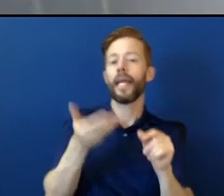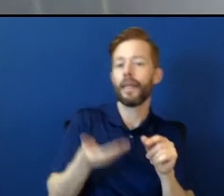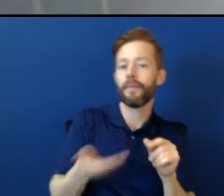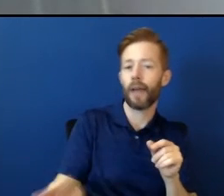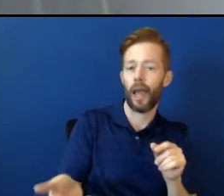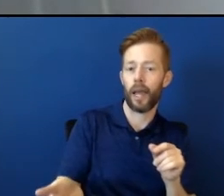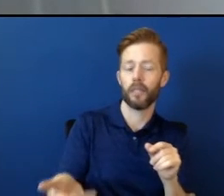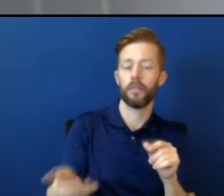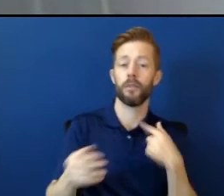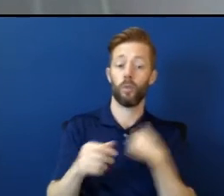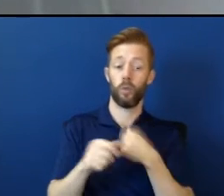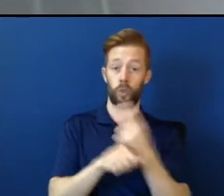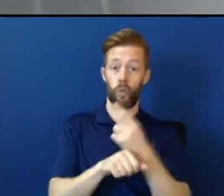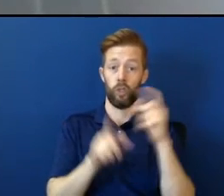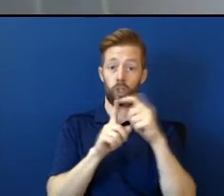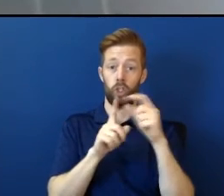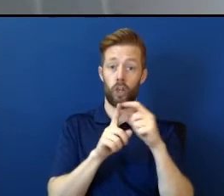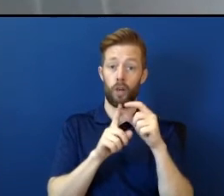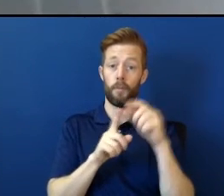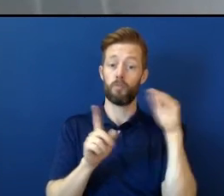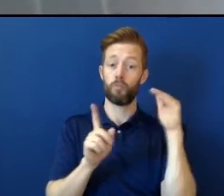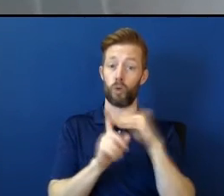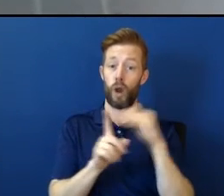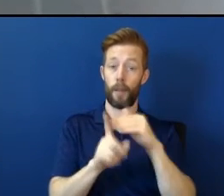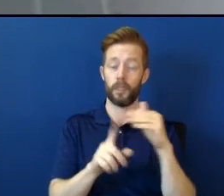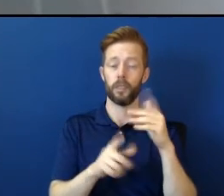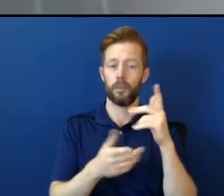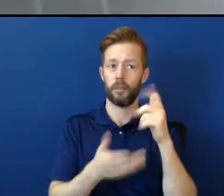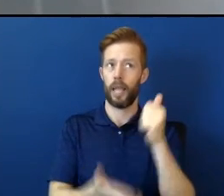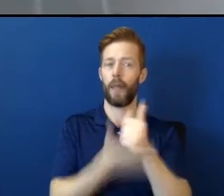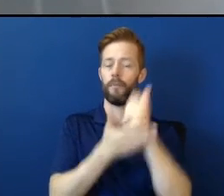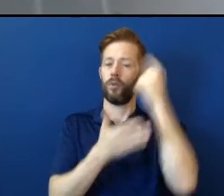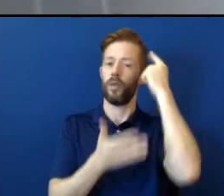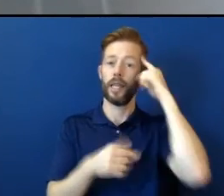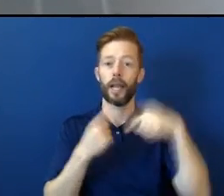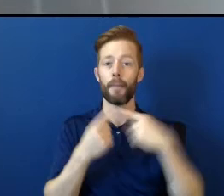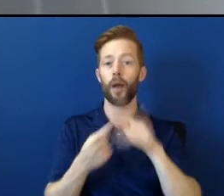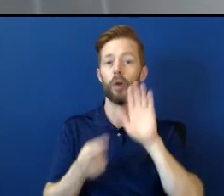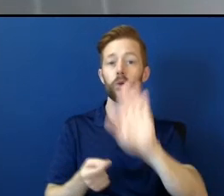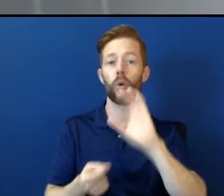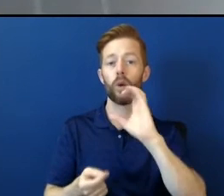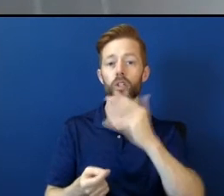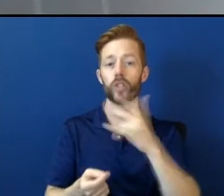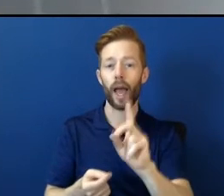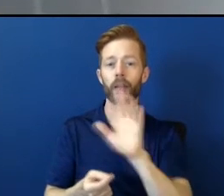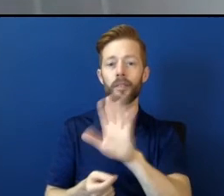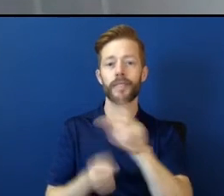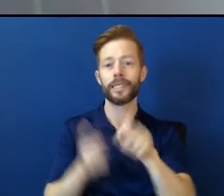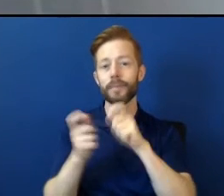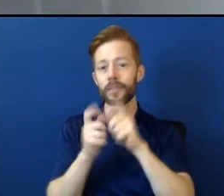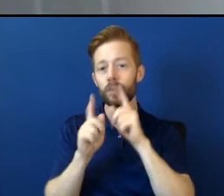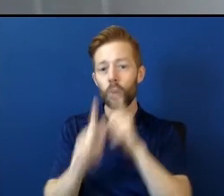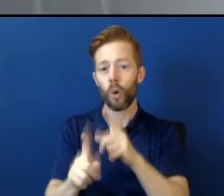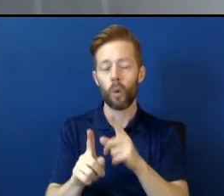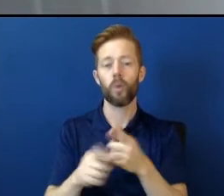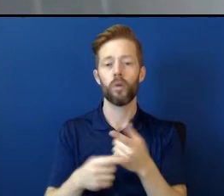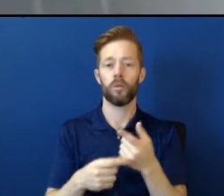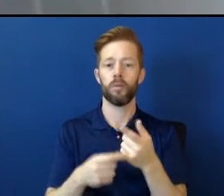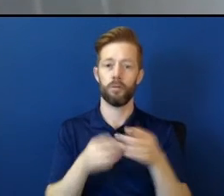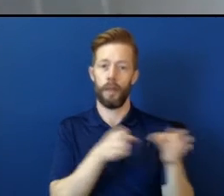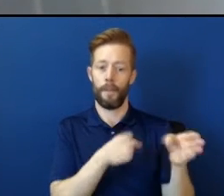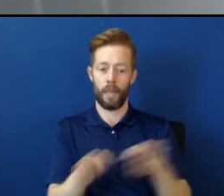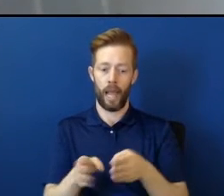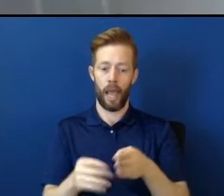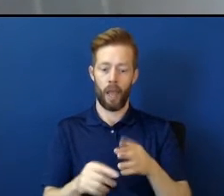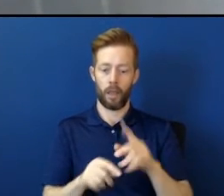invitation. We use the term prompts because it's helpful to think about your individual child's specific goals and plan the types of questions